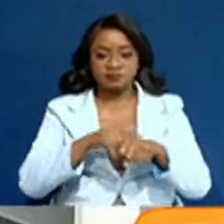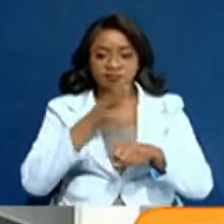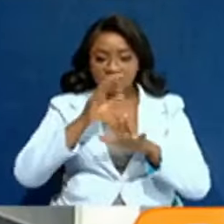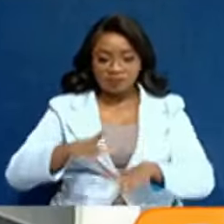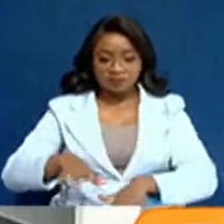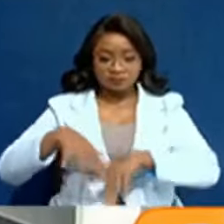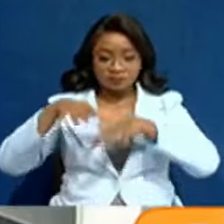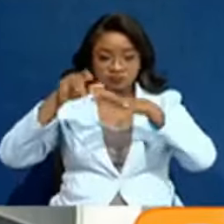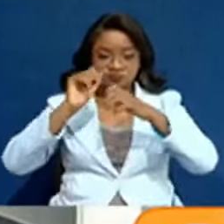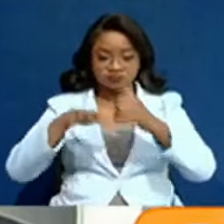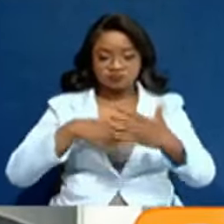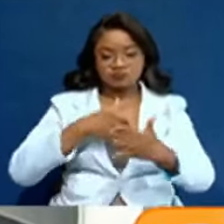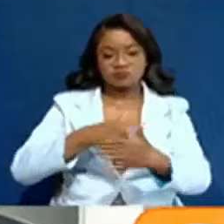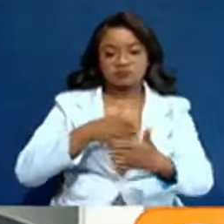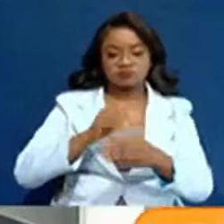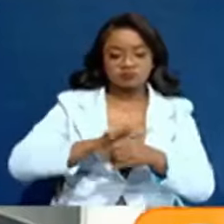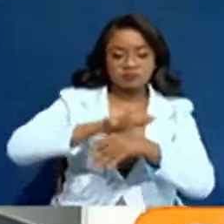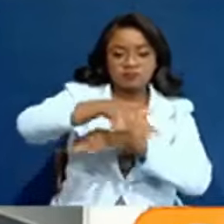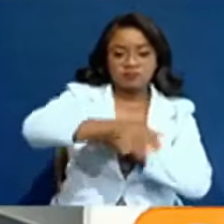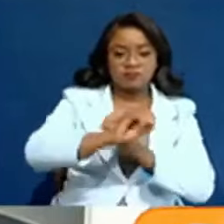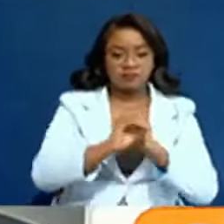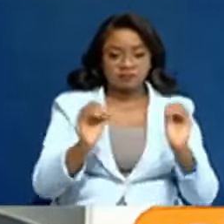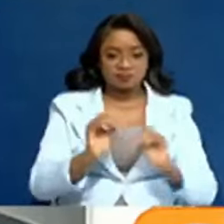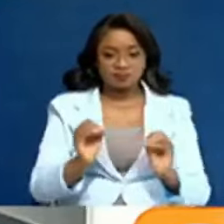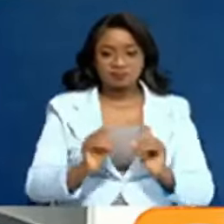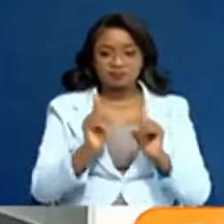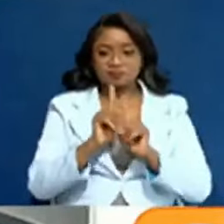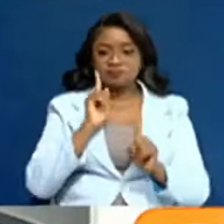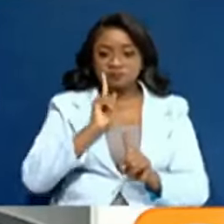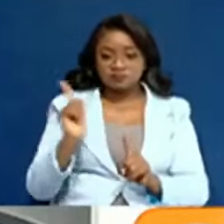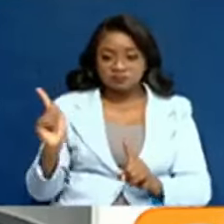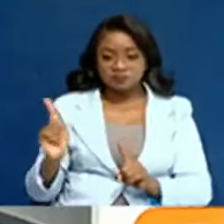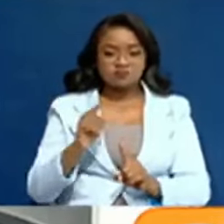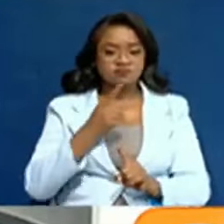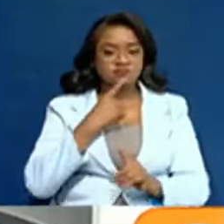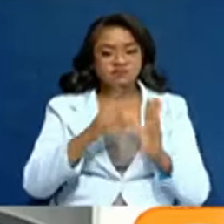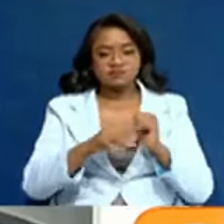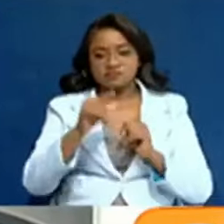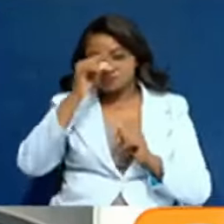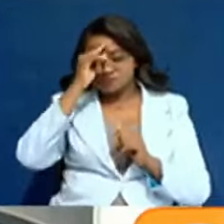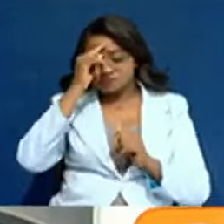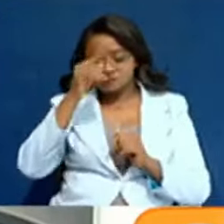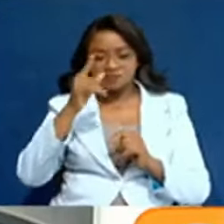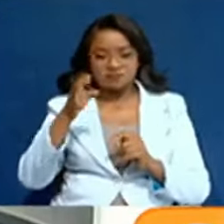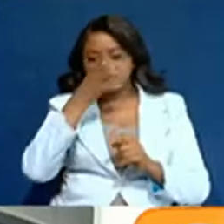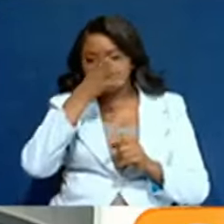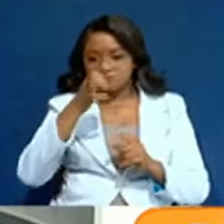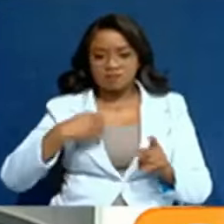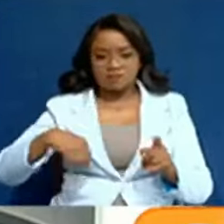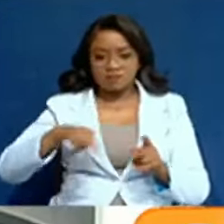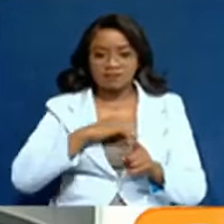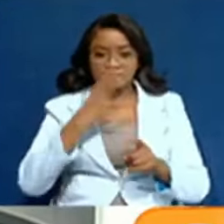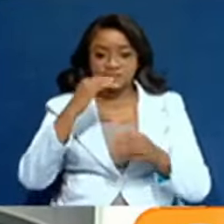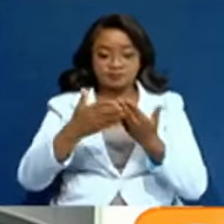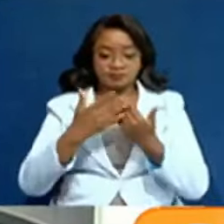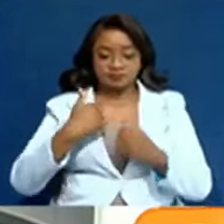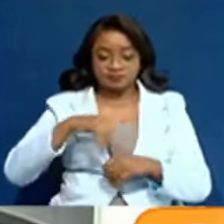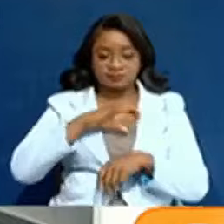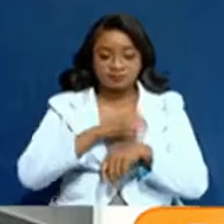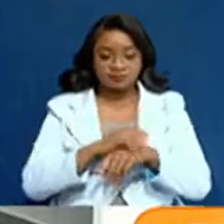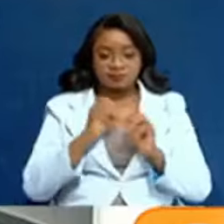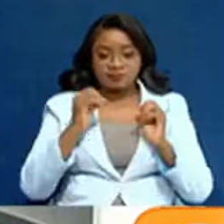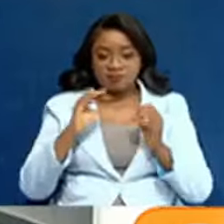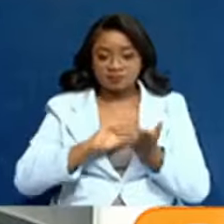The residents, who have been in evacuation camps since April, decried negligence from government, claiming they are yet to receive the